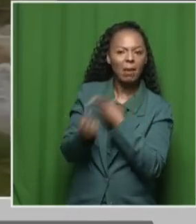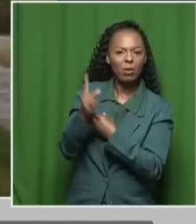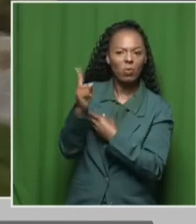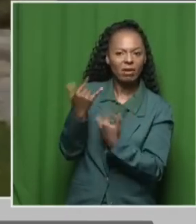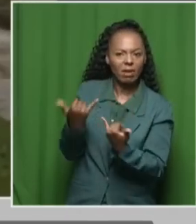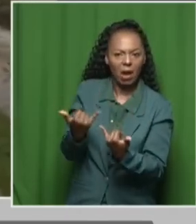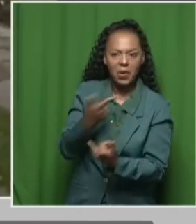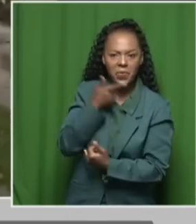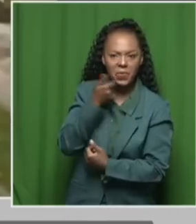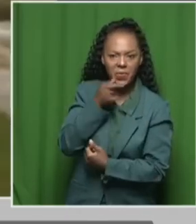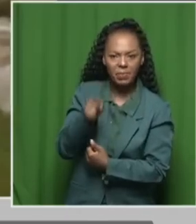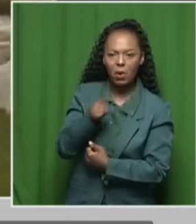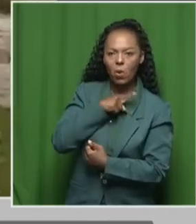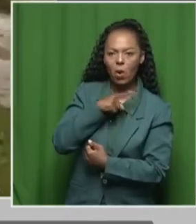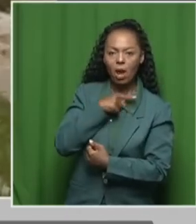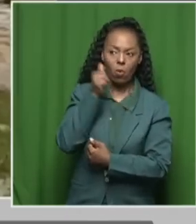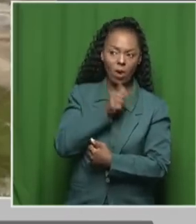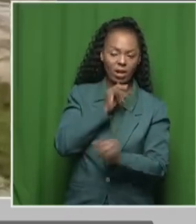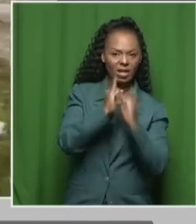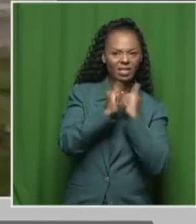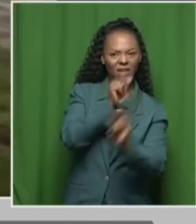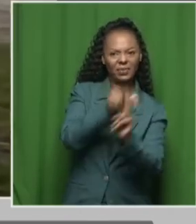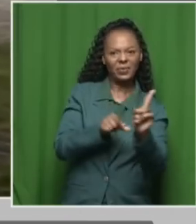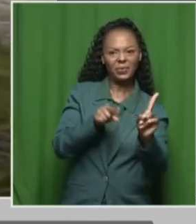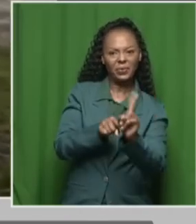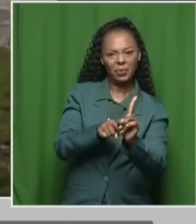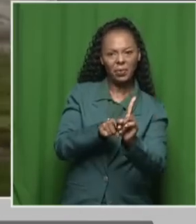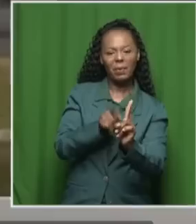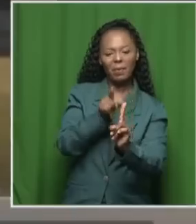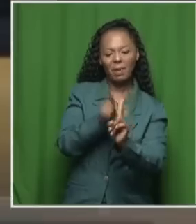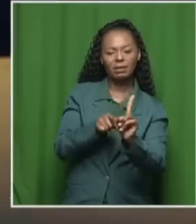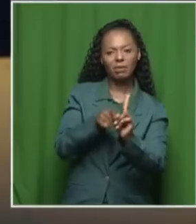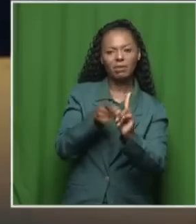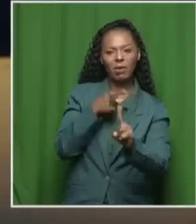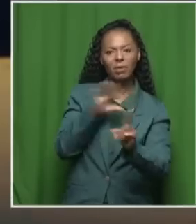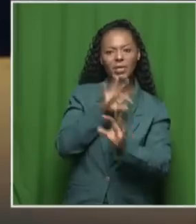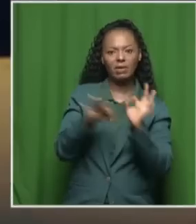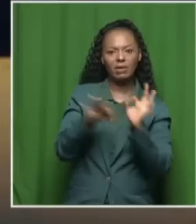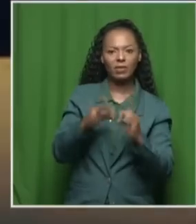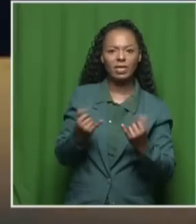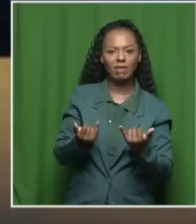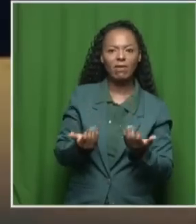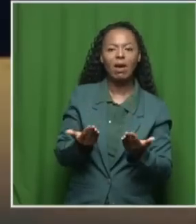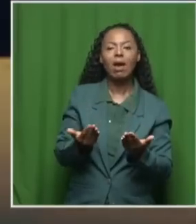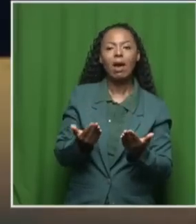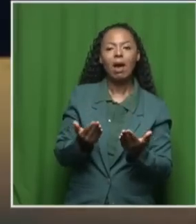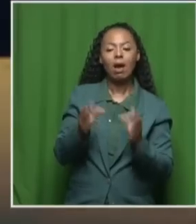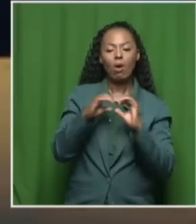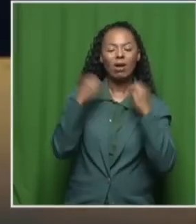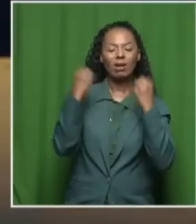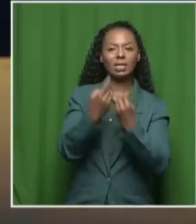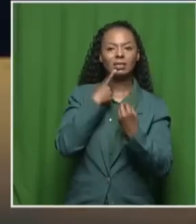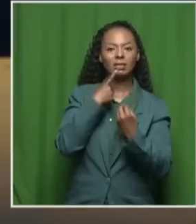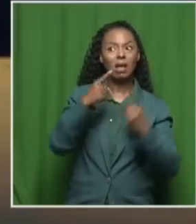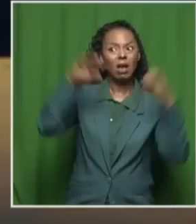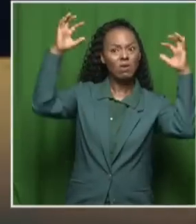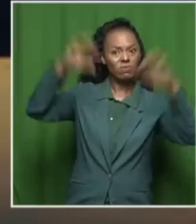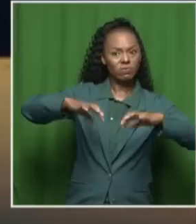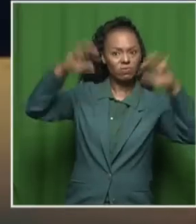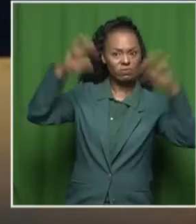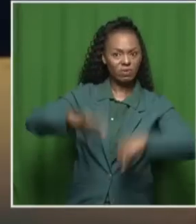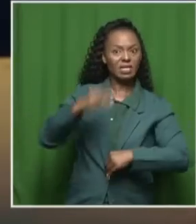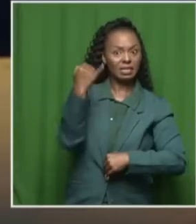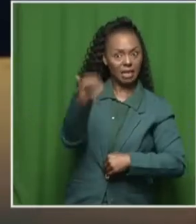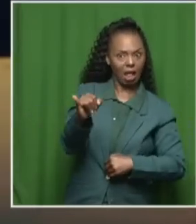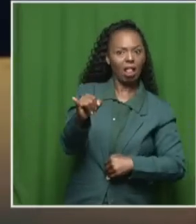when we spoke to Gift of the Givers, Ali Sable at 6, he said it was still raining at that time. So is it still raining? And